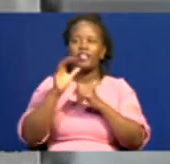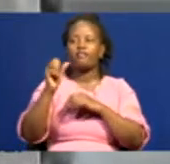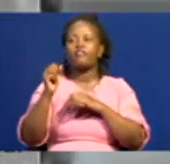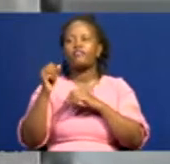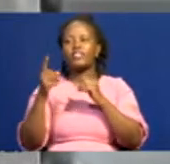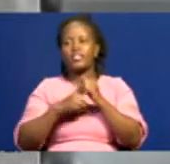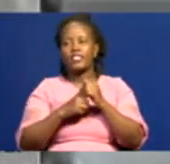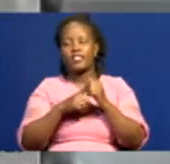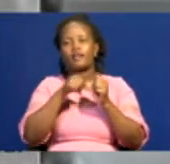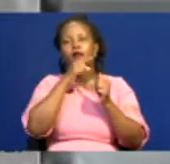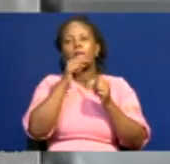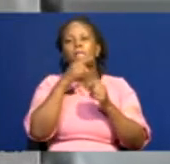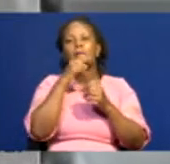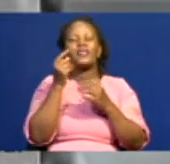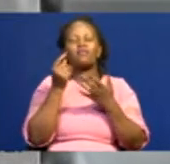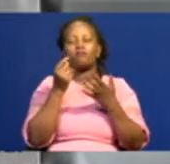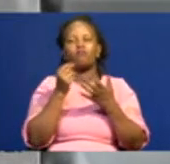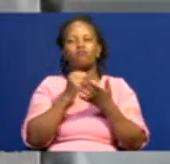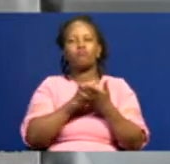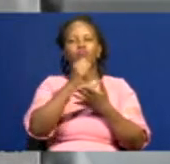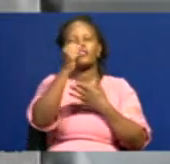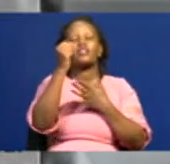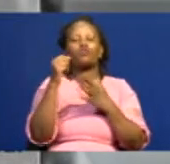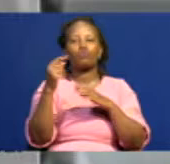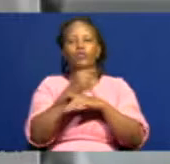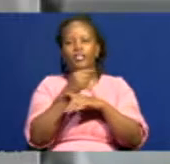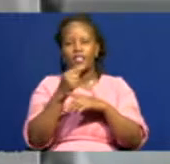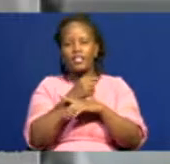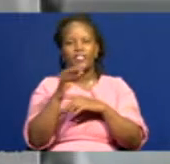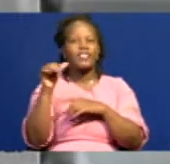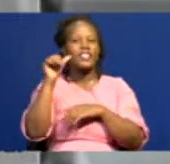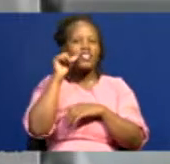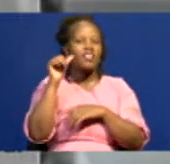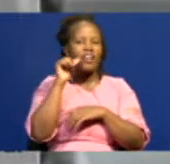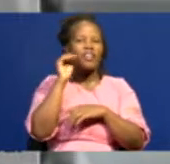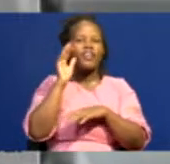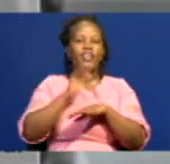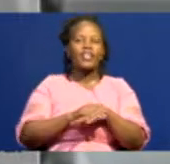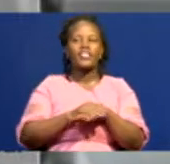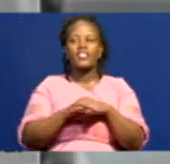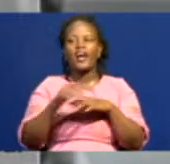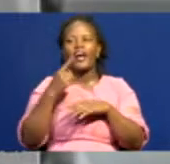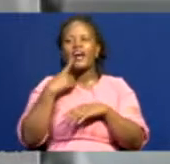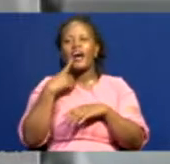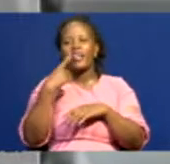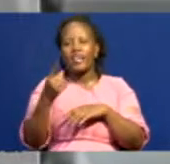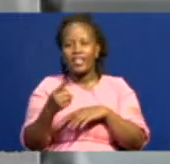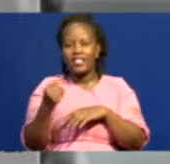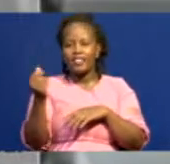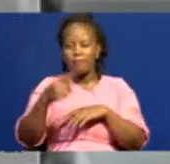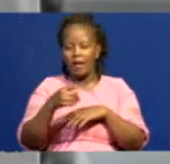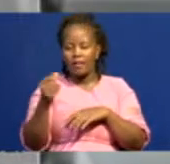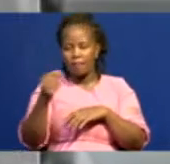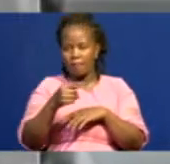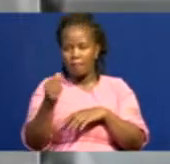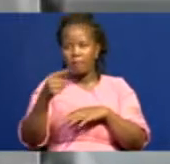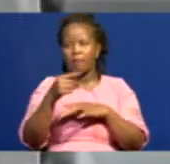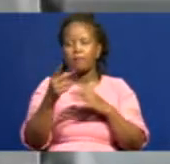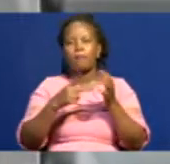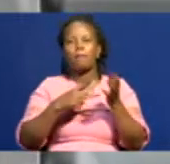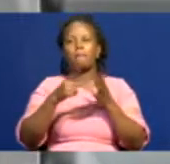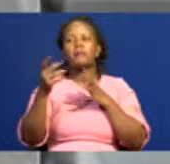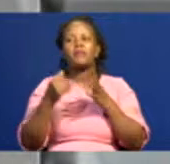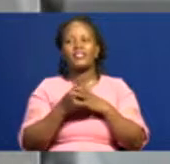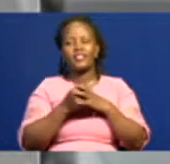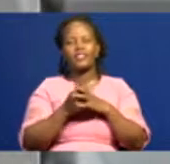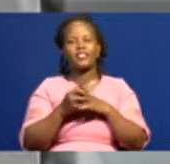was sent for training in England. At that time, he was earning 100 shillings in monthly salary. Due to